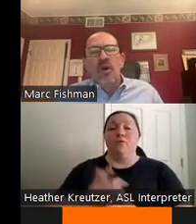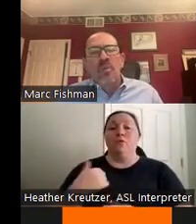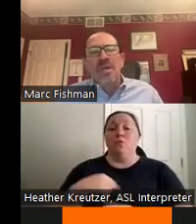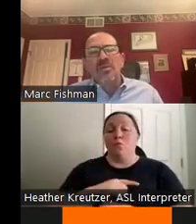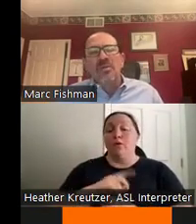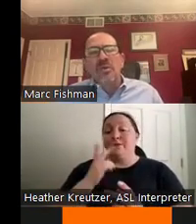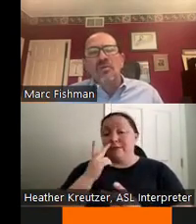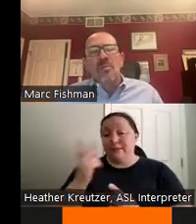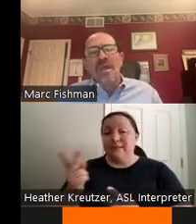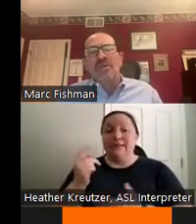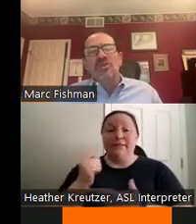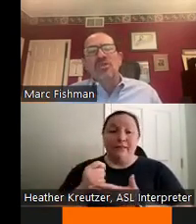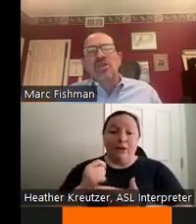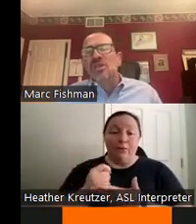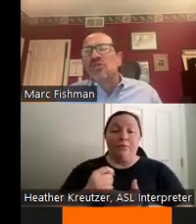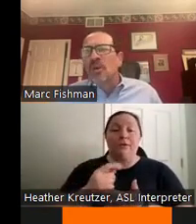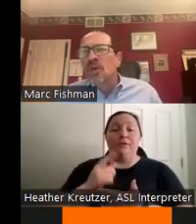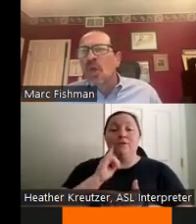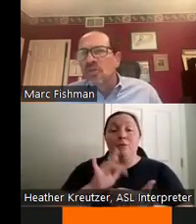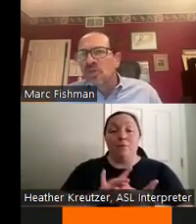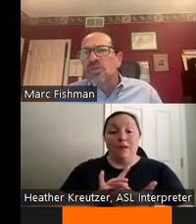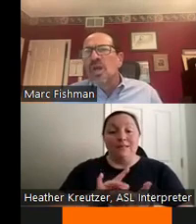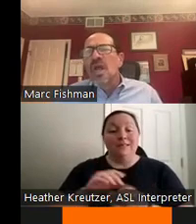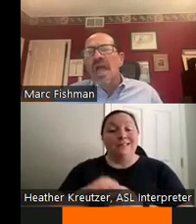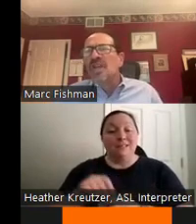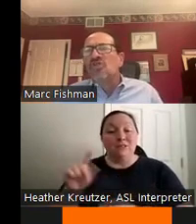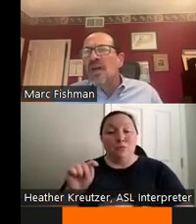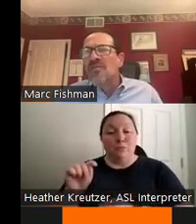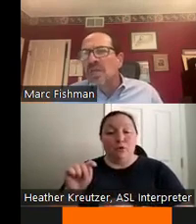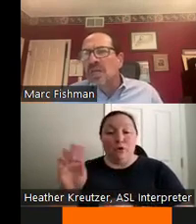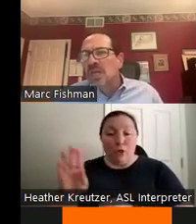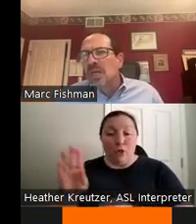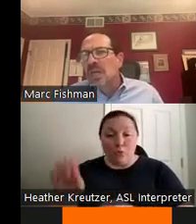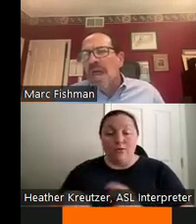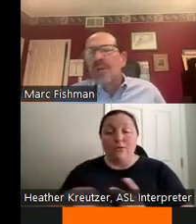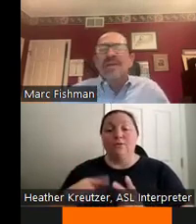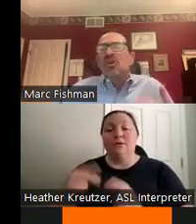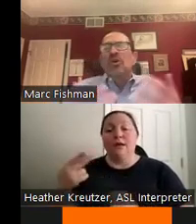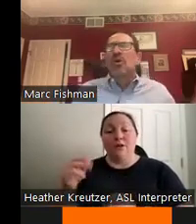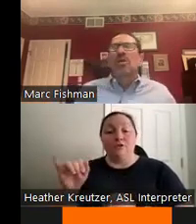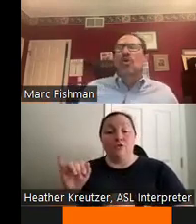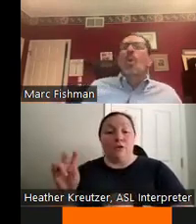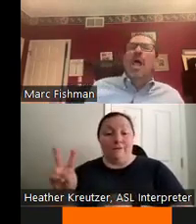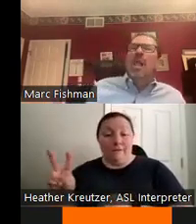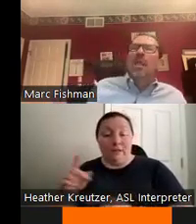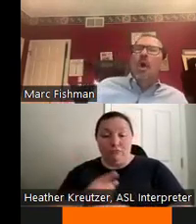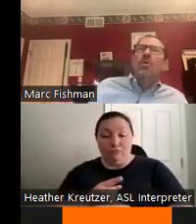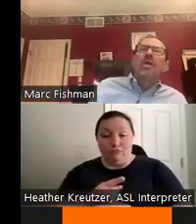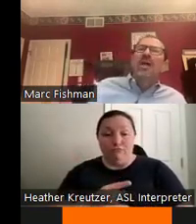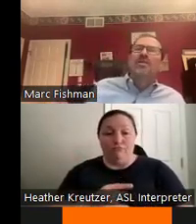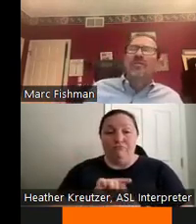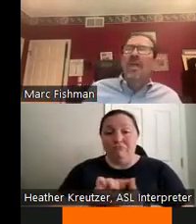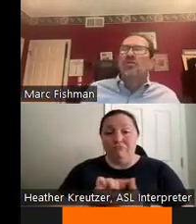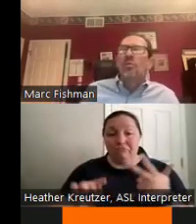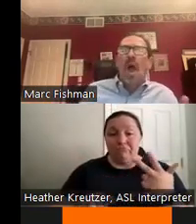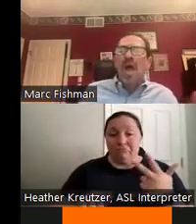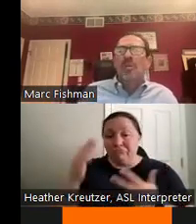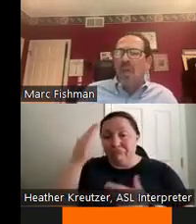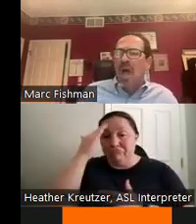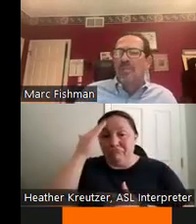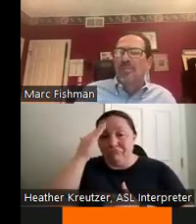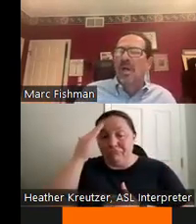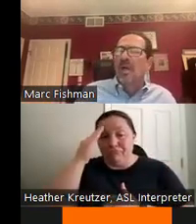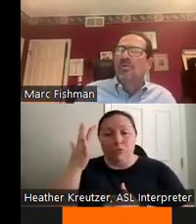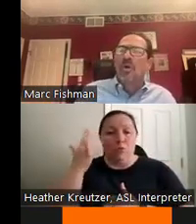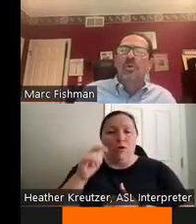observed therapies for medicines in tuberculosis and HIV. Anyway, these are well-known kinds of things. Why